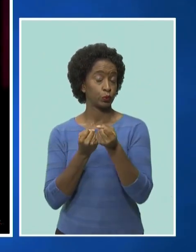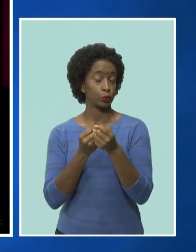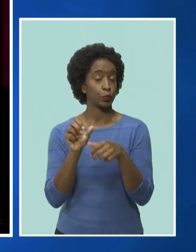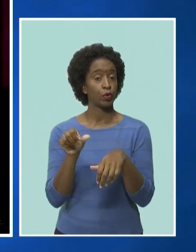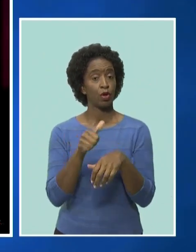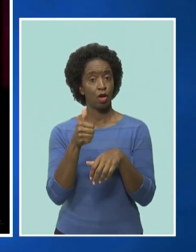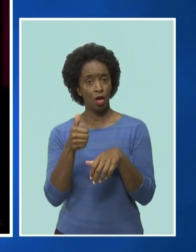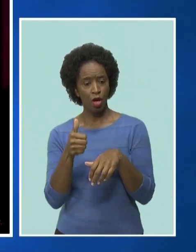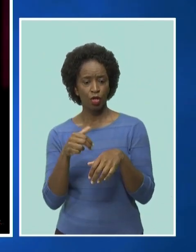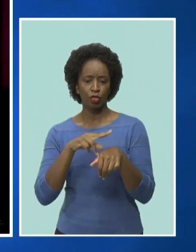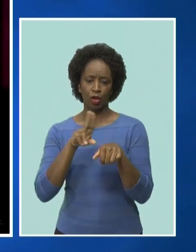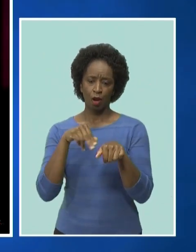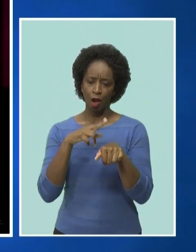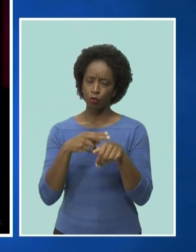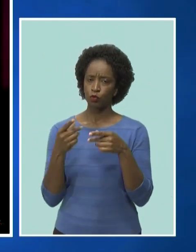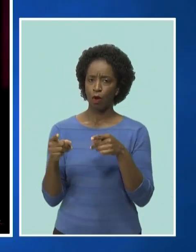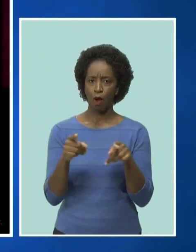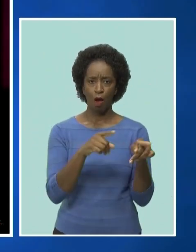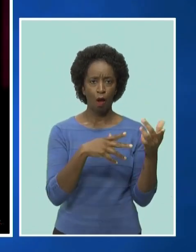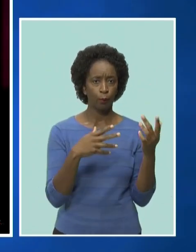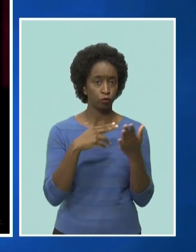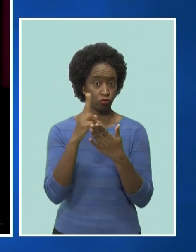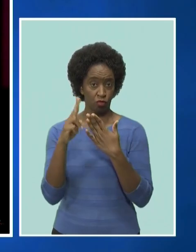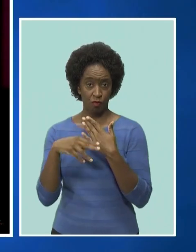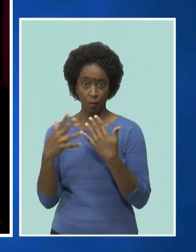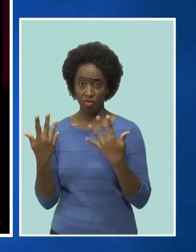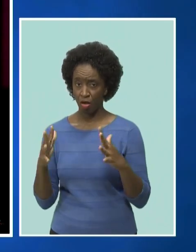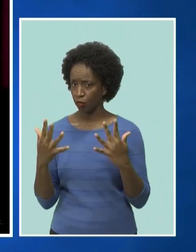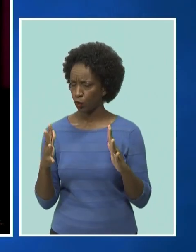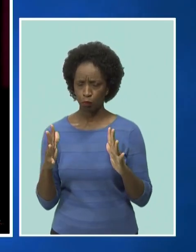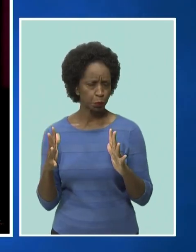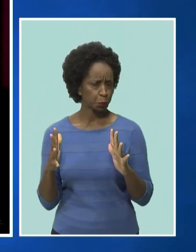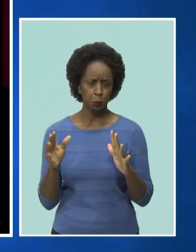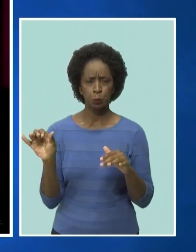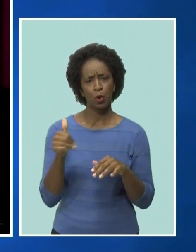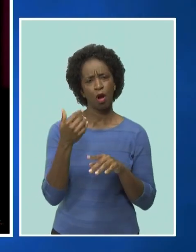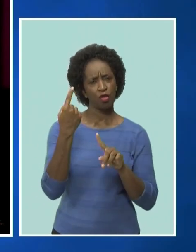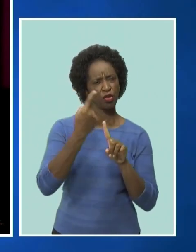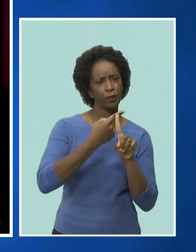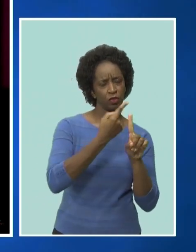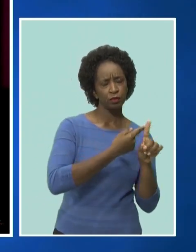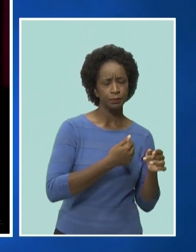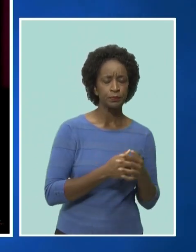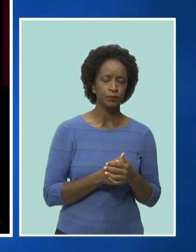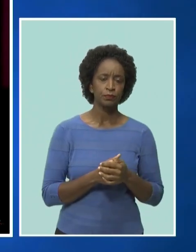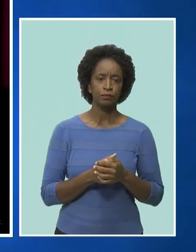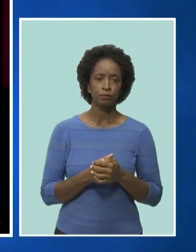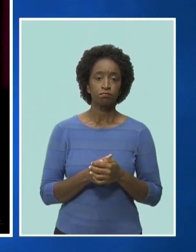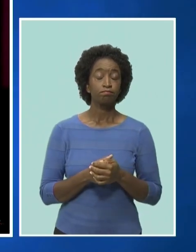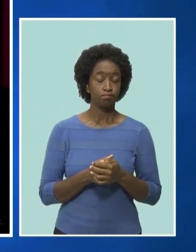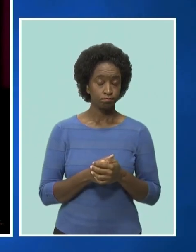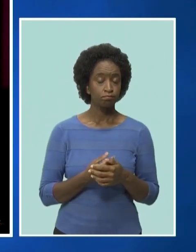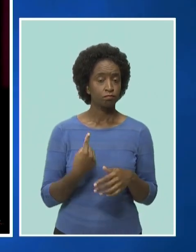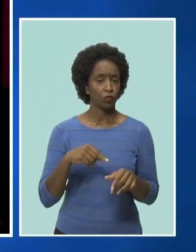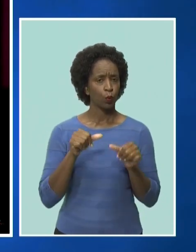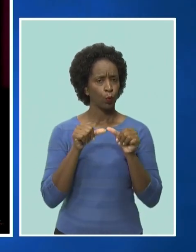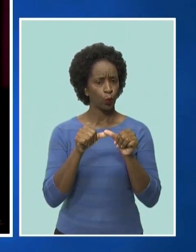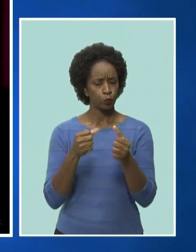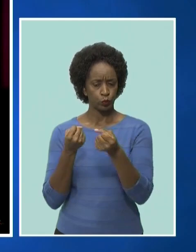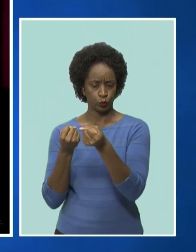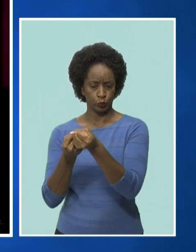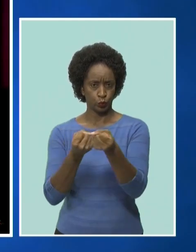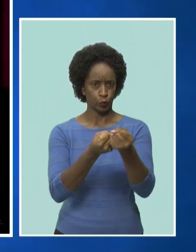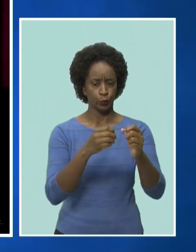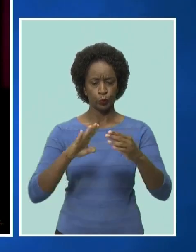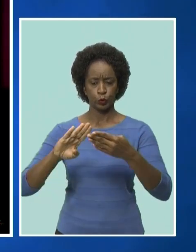year. This is the reason we continue to support and invest in our communities, because at the end of the